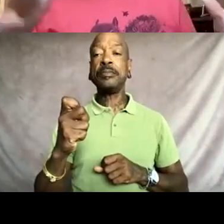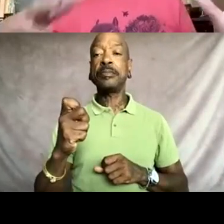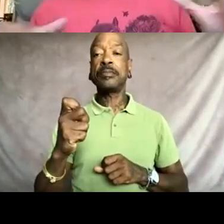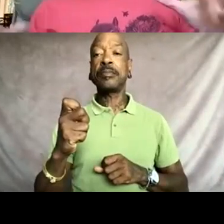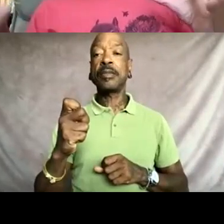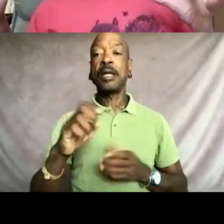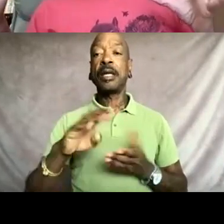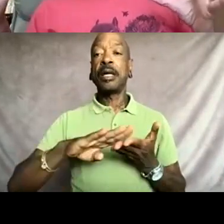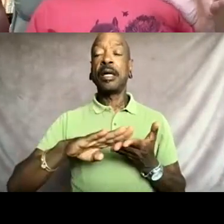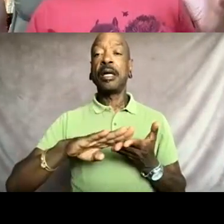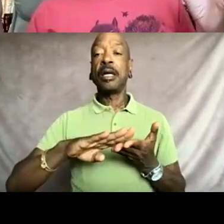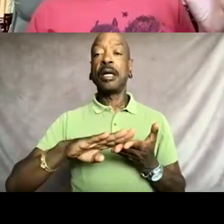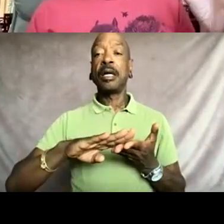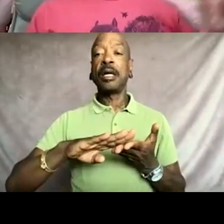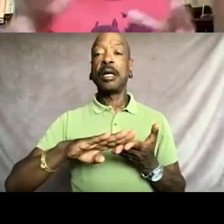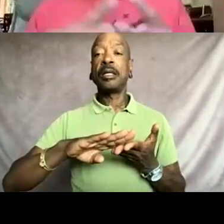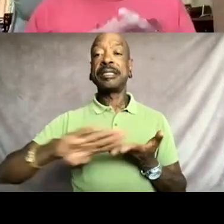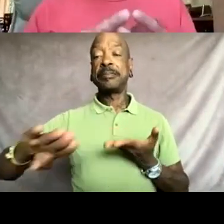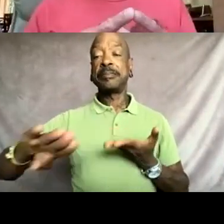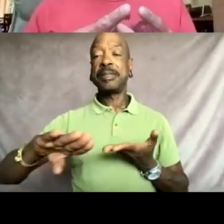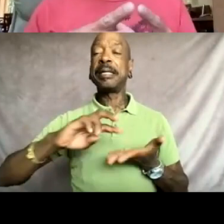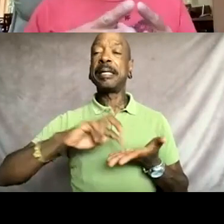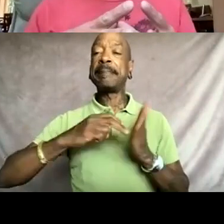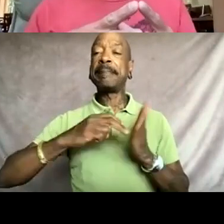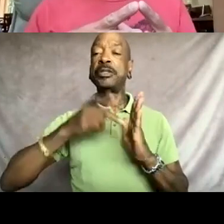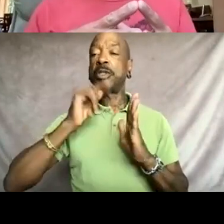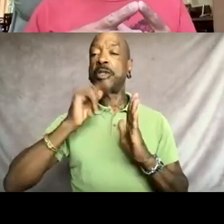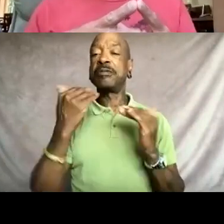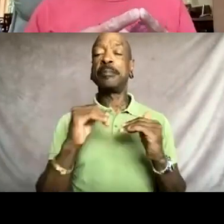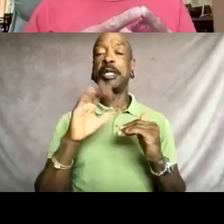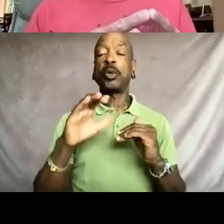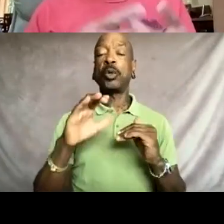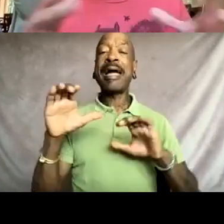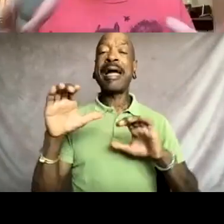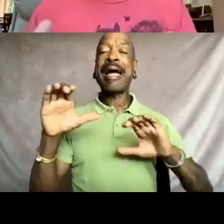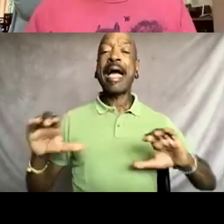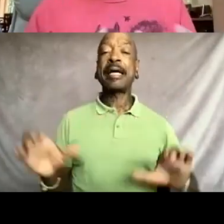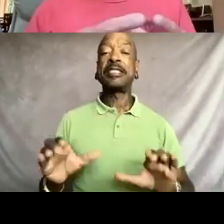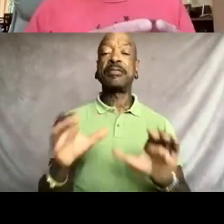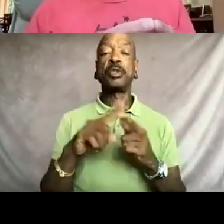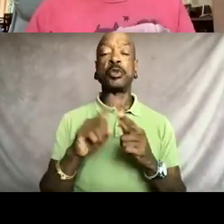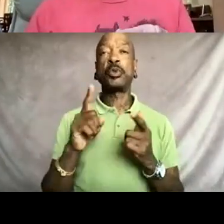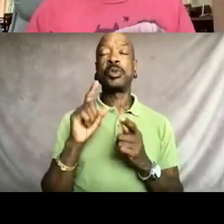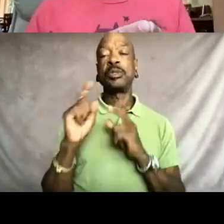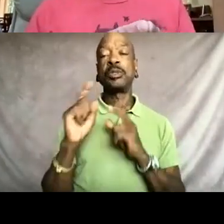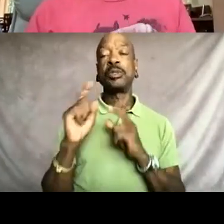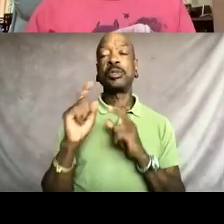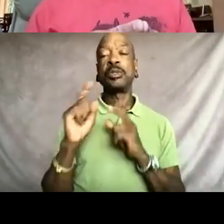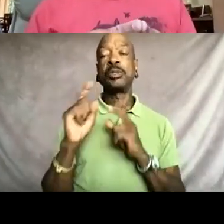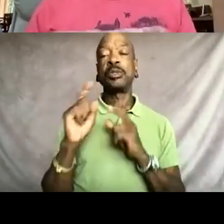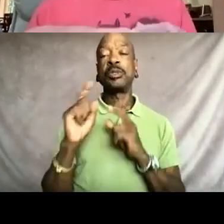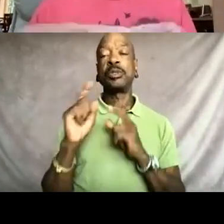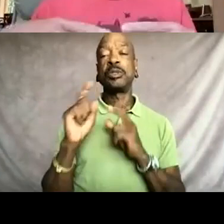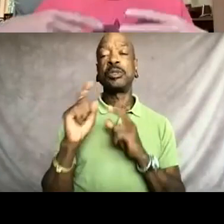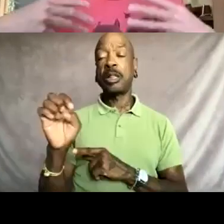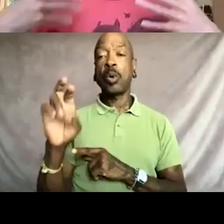do all of the, you don't have to confine your activities to the, say, charitable or educational activities. And